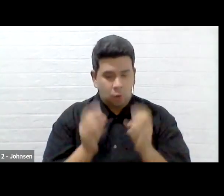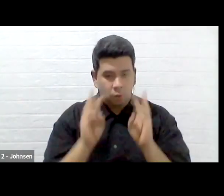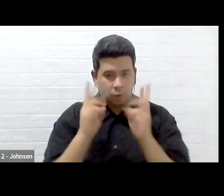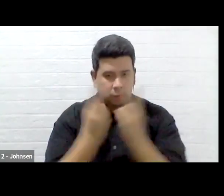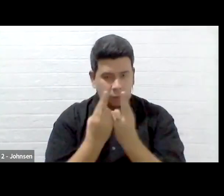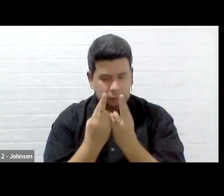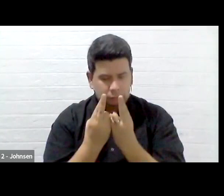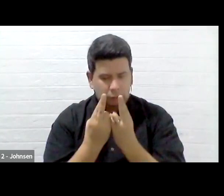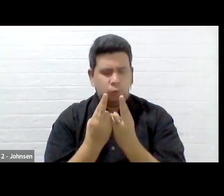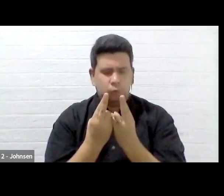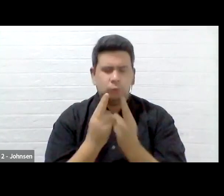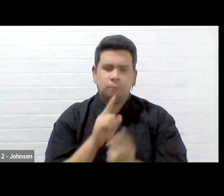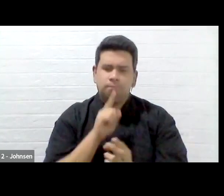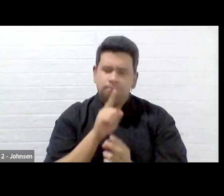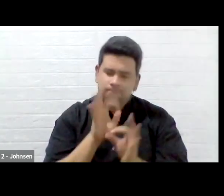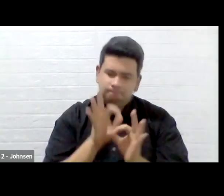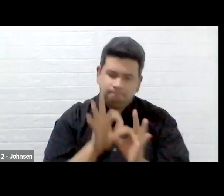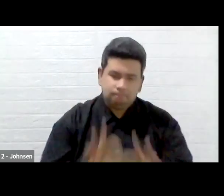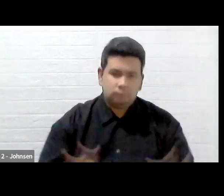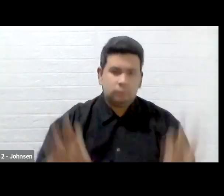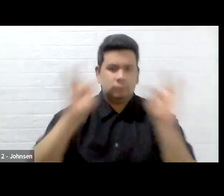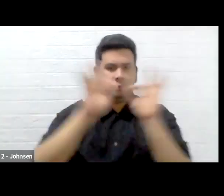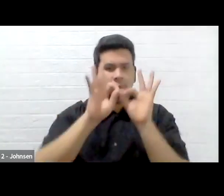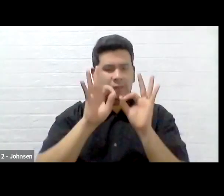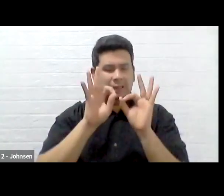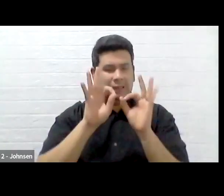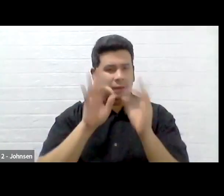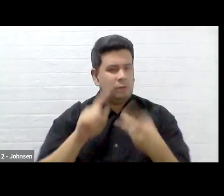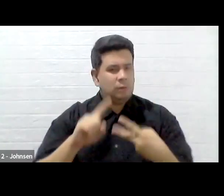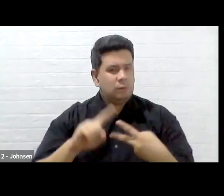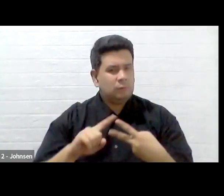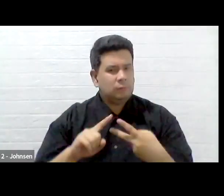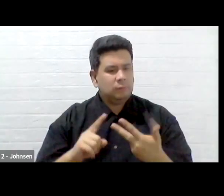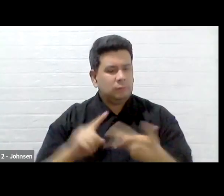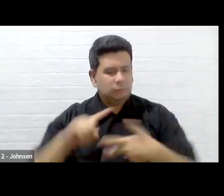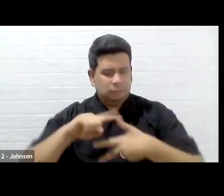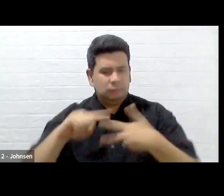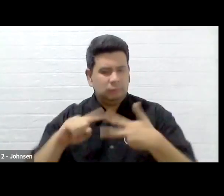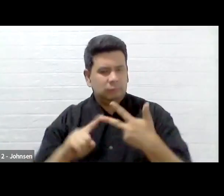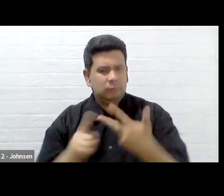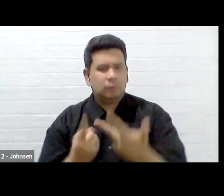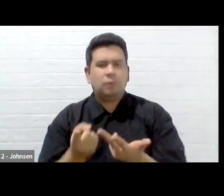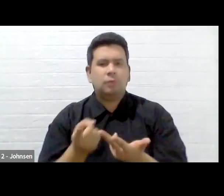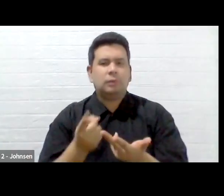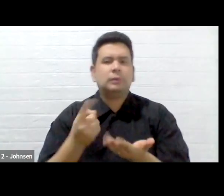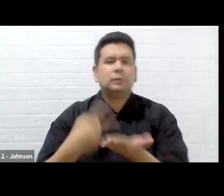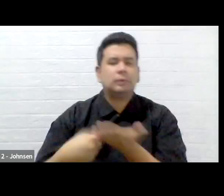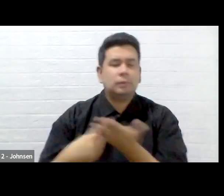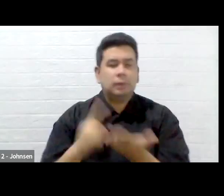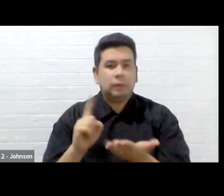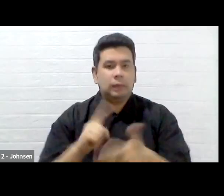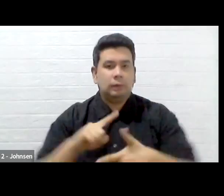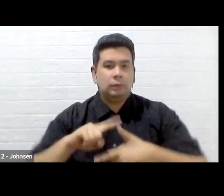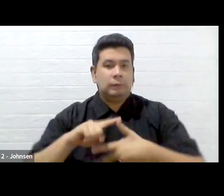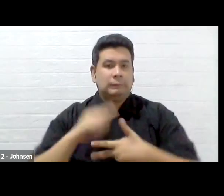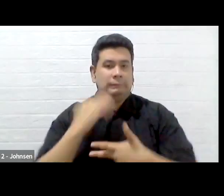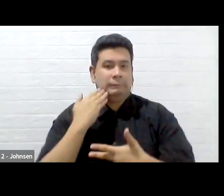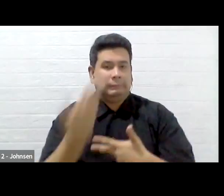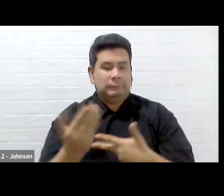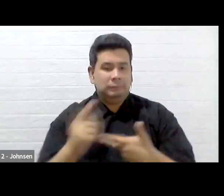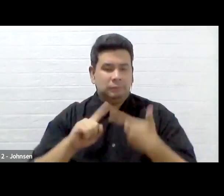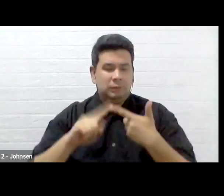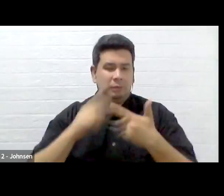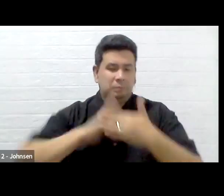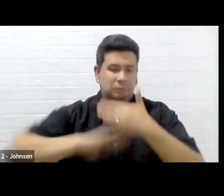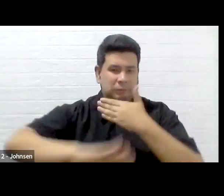crucial, deaths and births and the pandemic. Ano ba yung connection nito? So makinig kayo